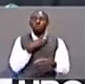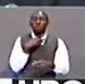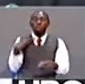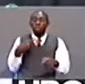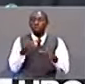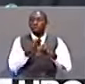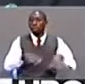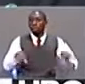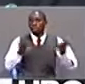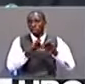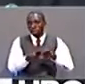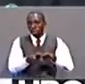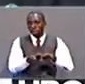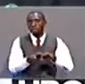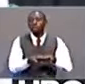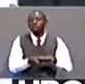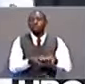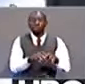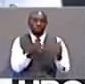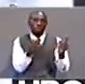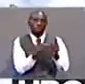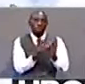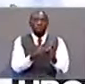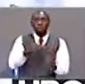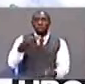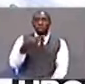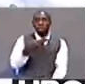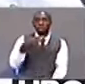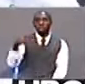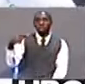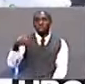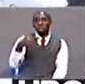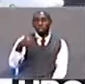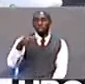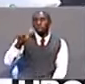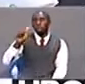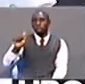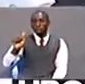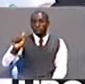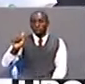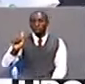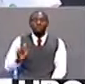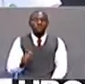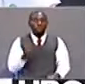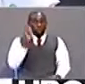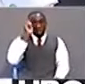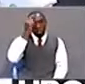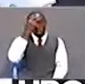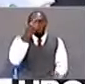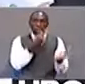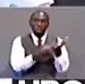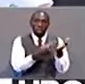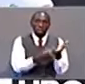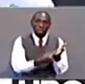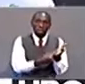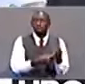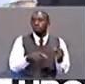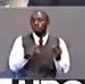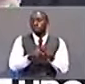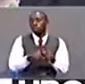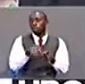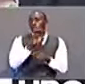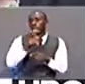Host Government Agreement, which is abbreviated HGA, between the Government of Uganda and the East African Crude